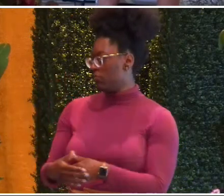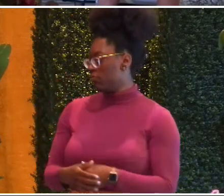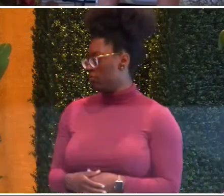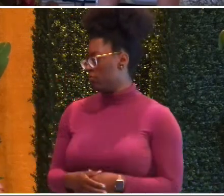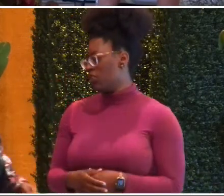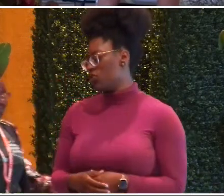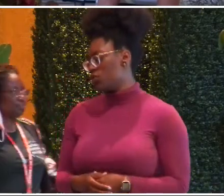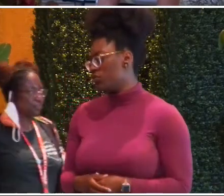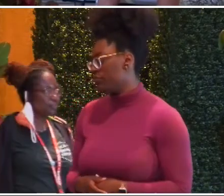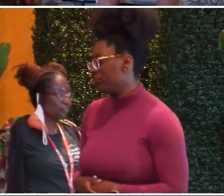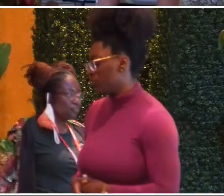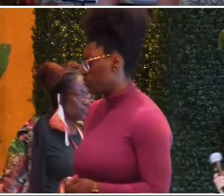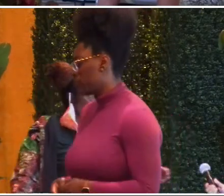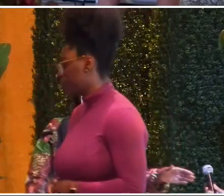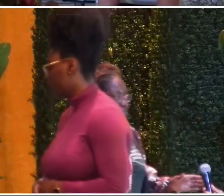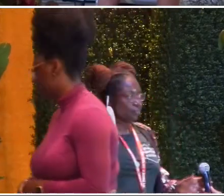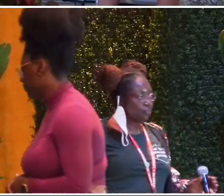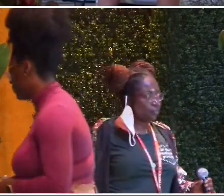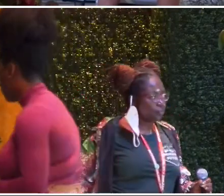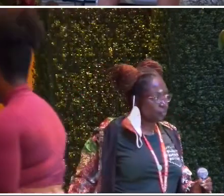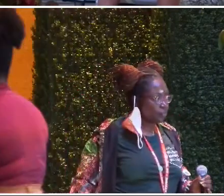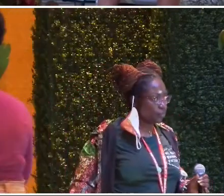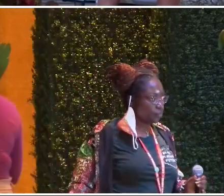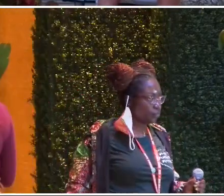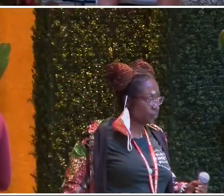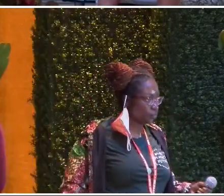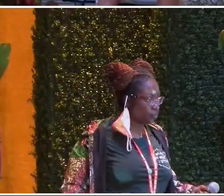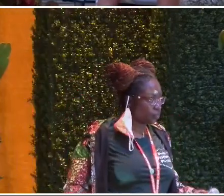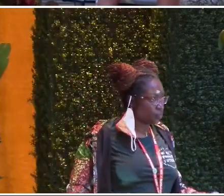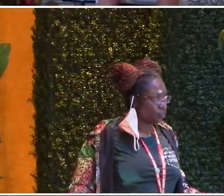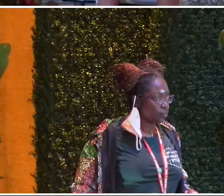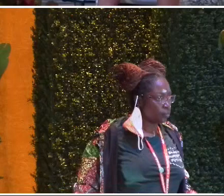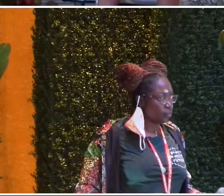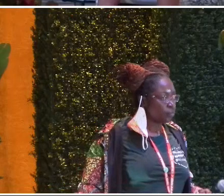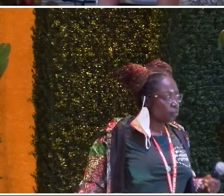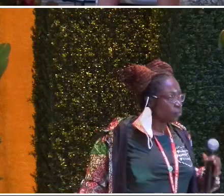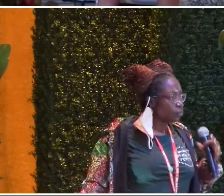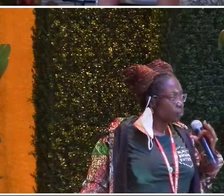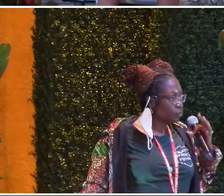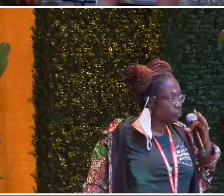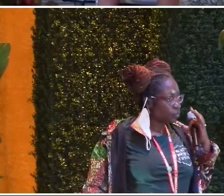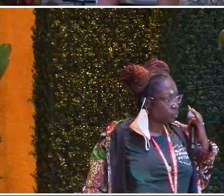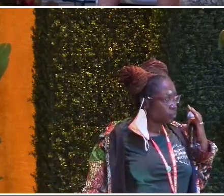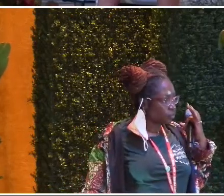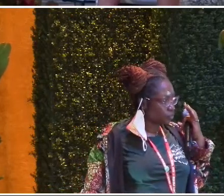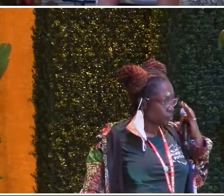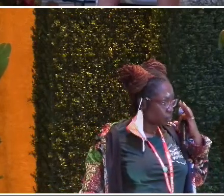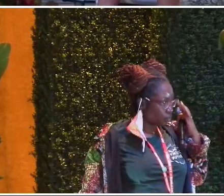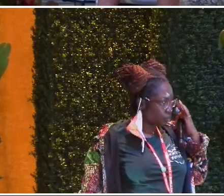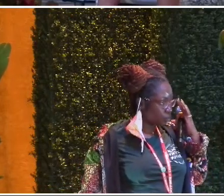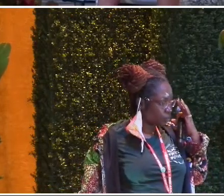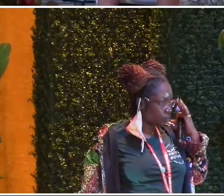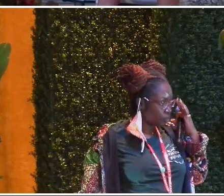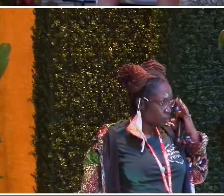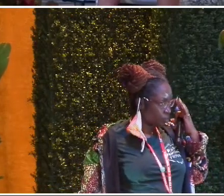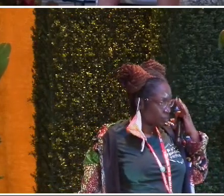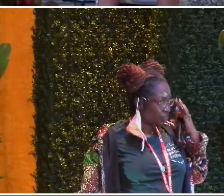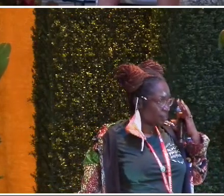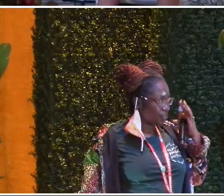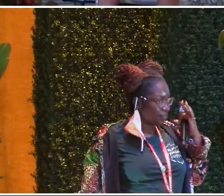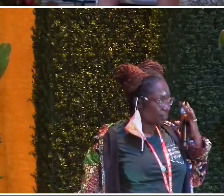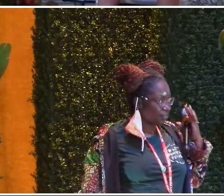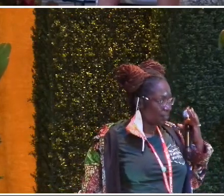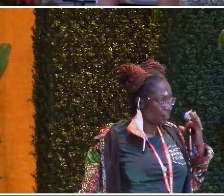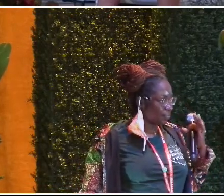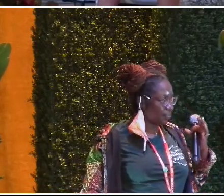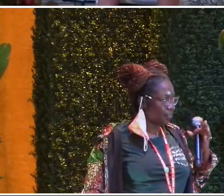I just add one thing? Can you all, we brought some stuff on the table outside that are free to take, so please take it, because I don't want to bring it back home.